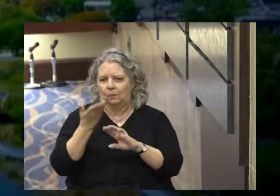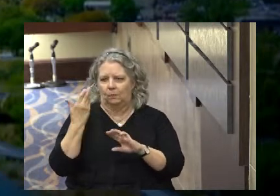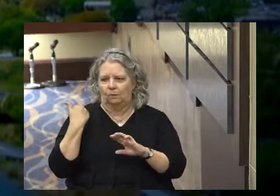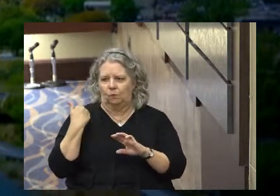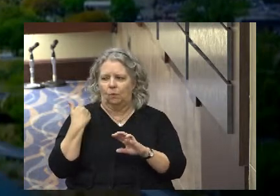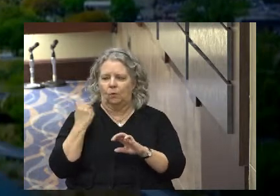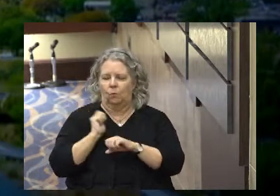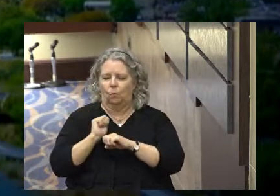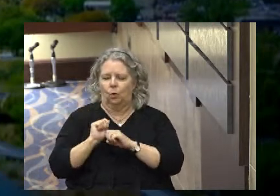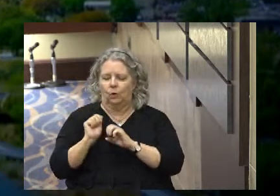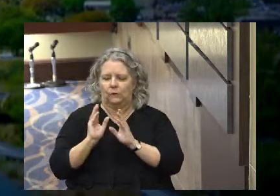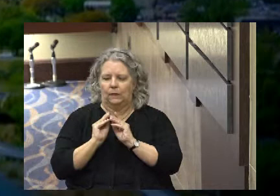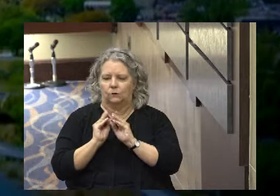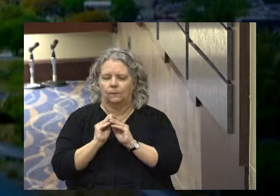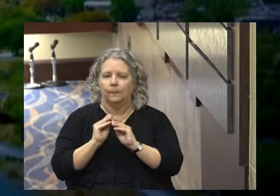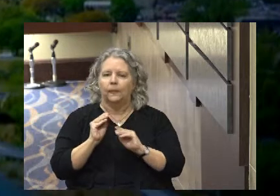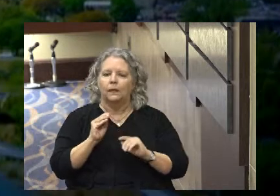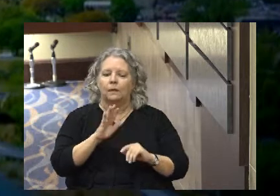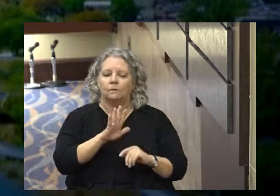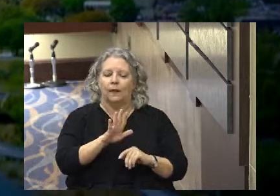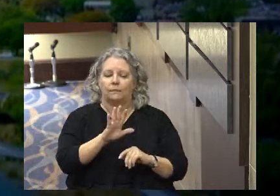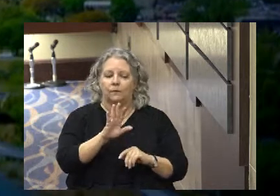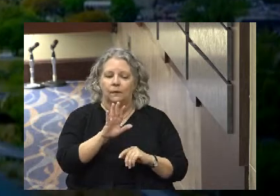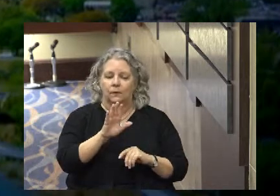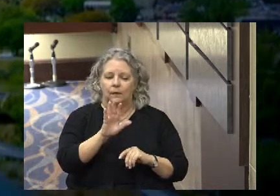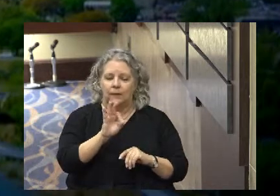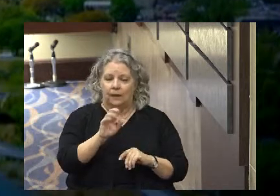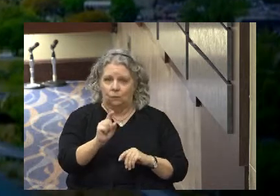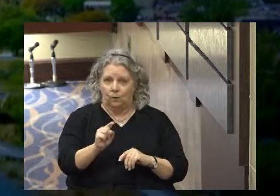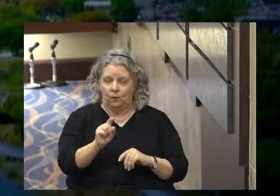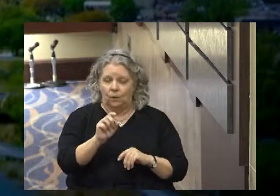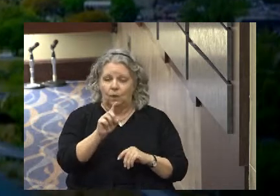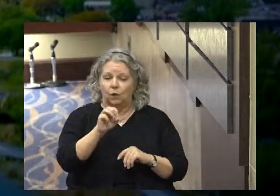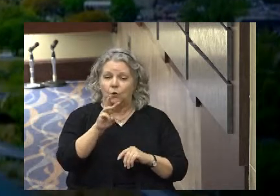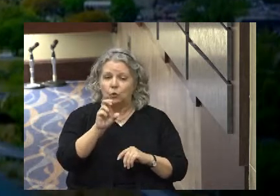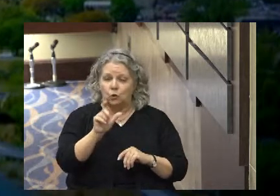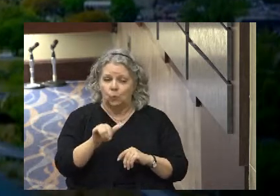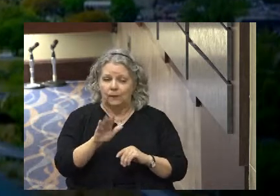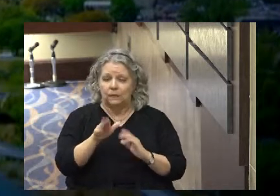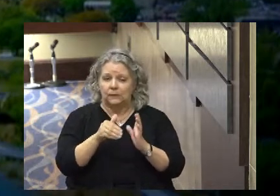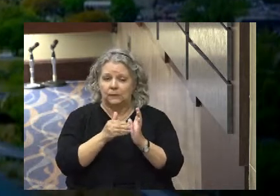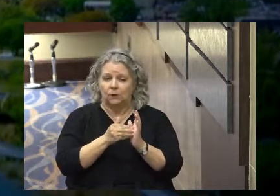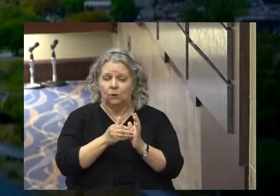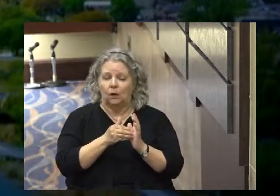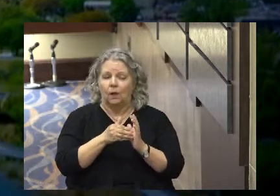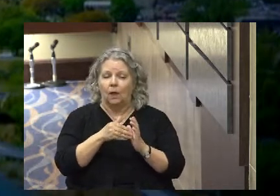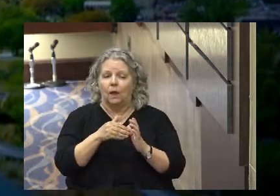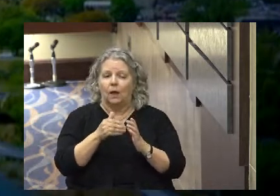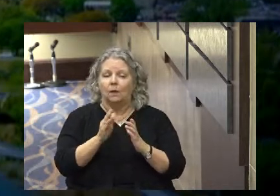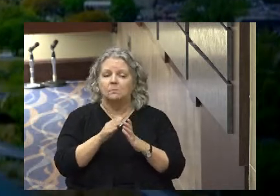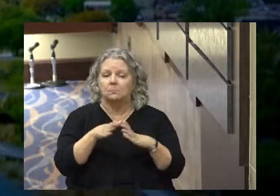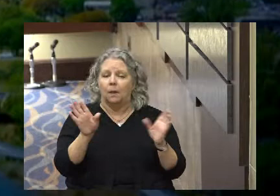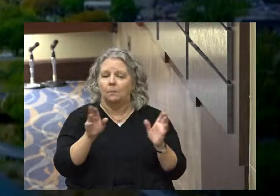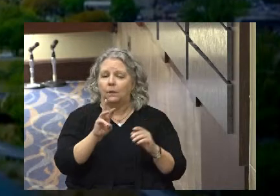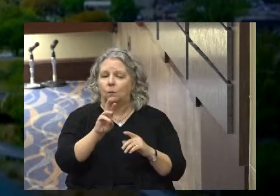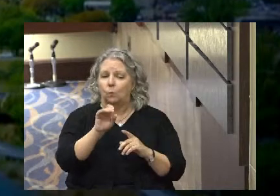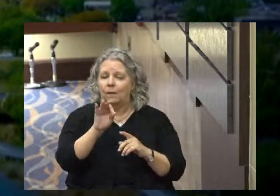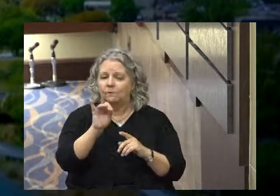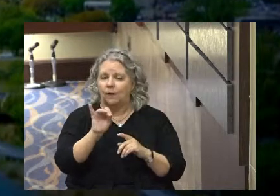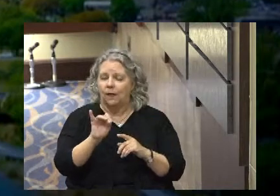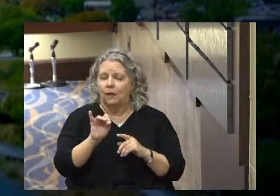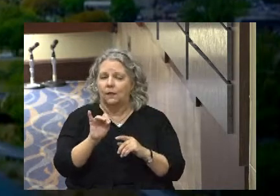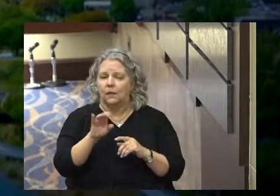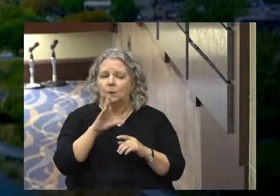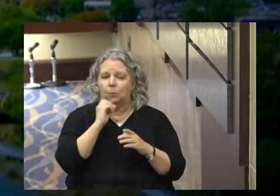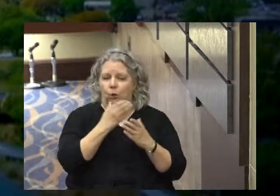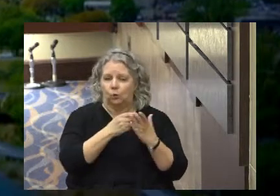report 591, the Dewey Center public Wi-Fi project, a pretty neat project that our IT department's